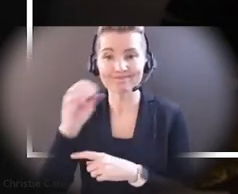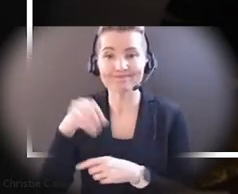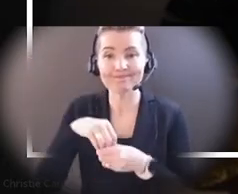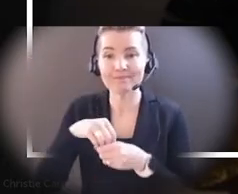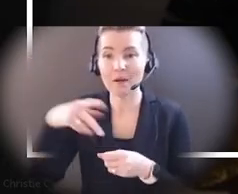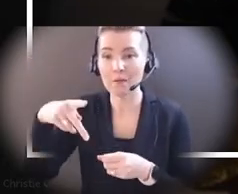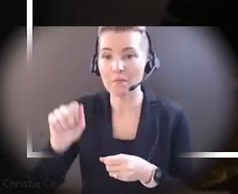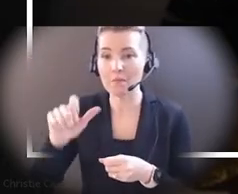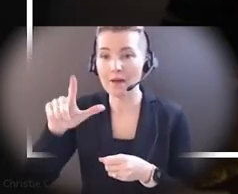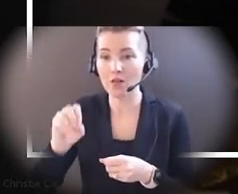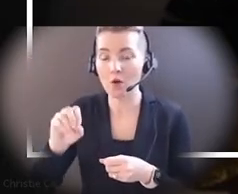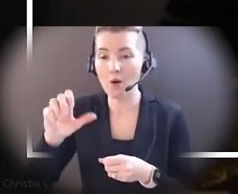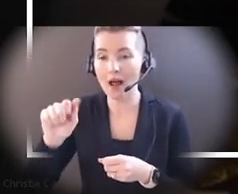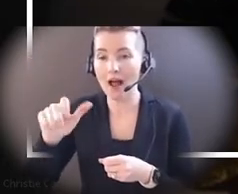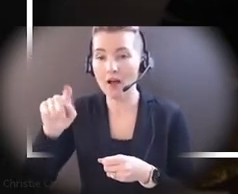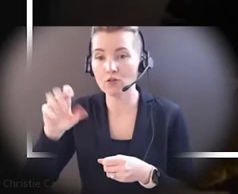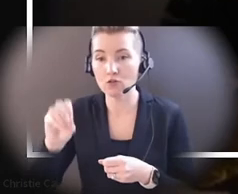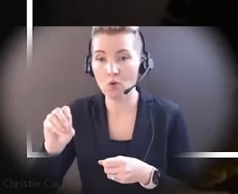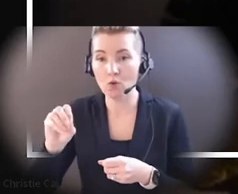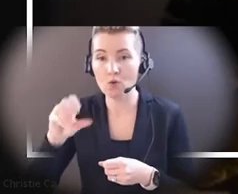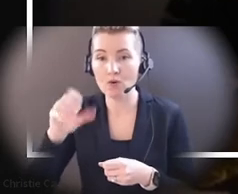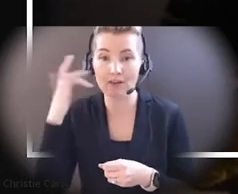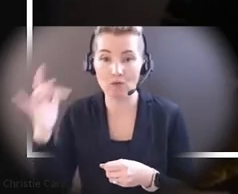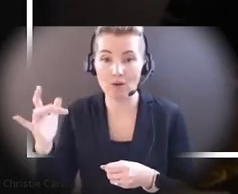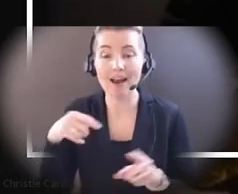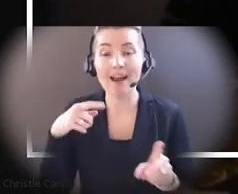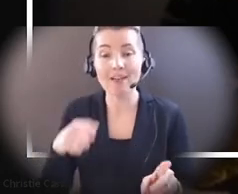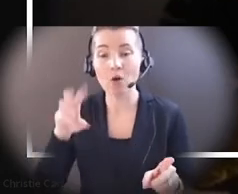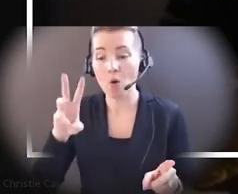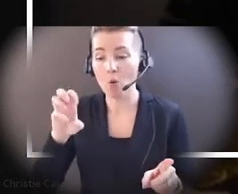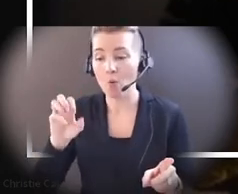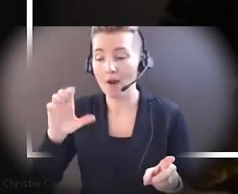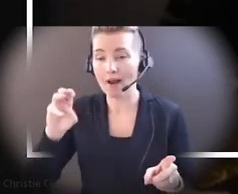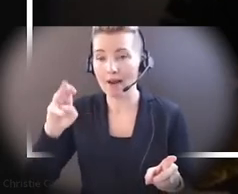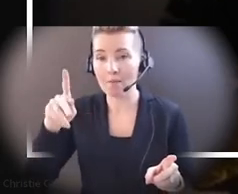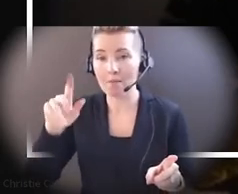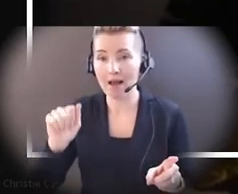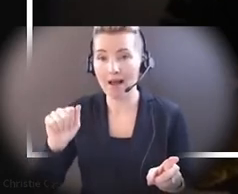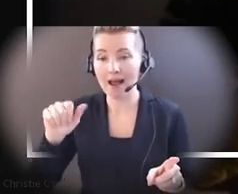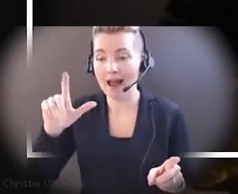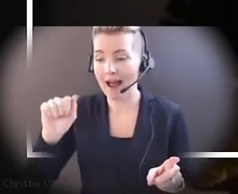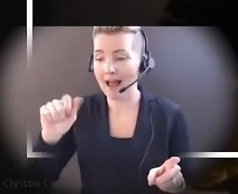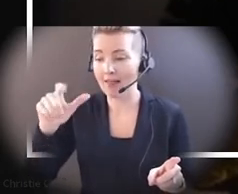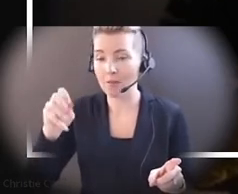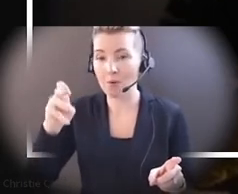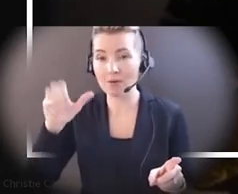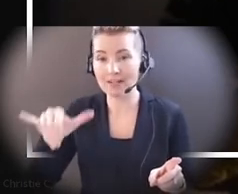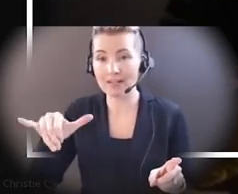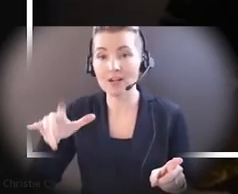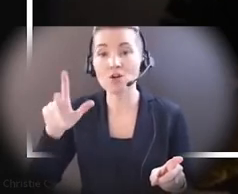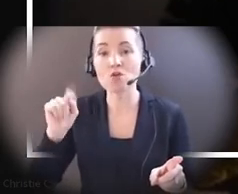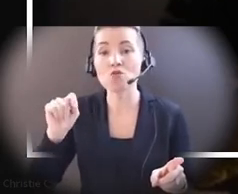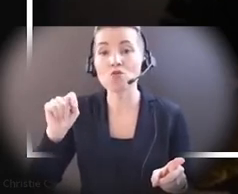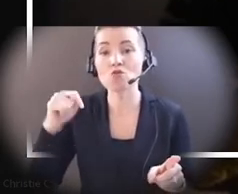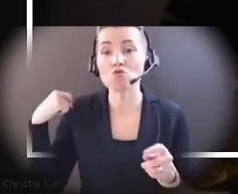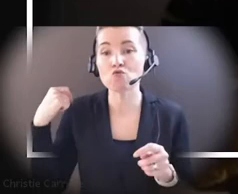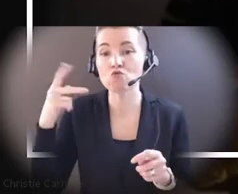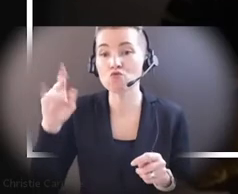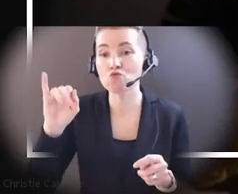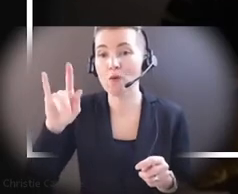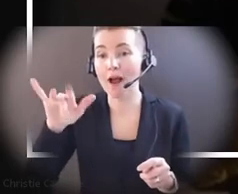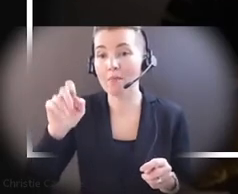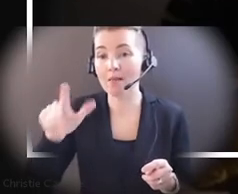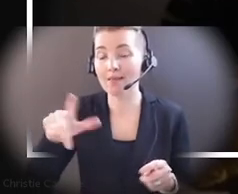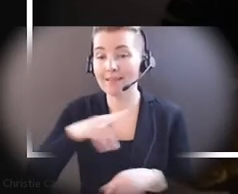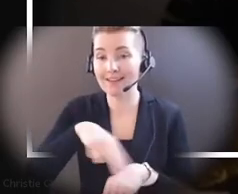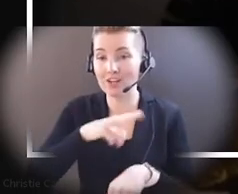is the traditional territory of the Mu'kmaq Ohlone tribal nation. Current members of this nation are direct descendants of